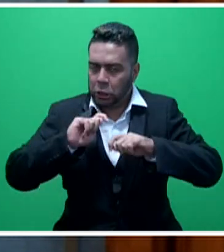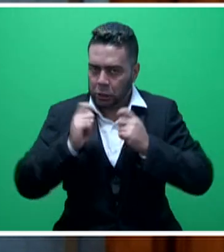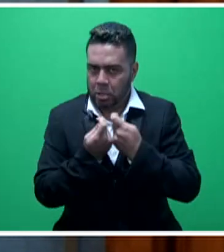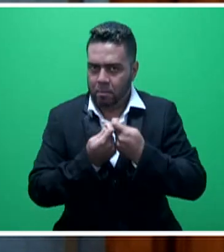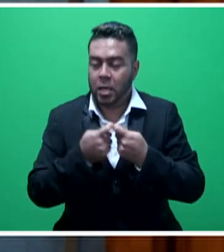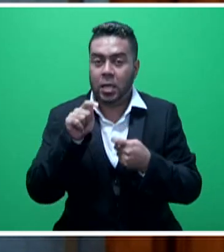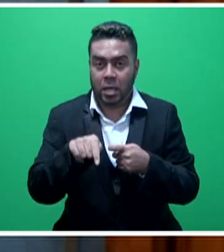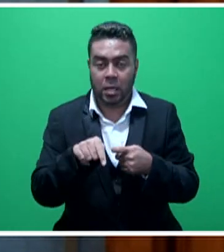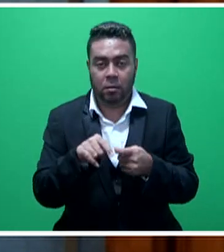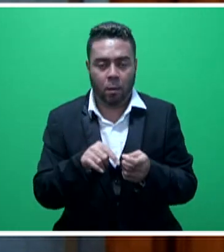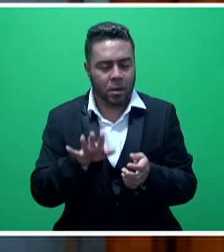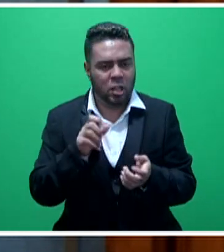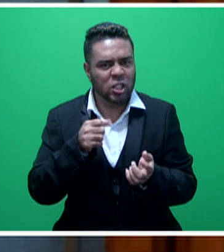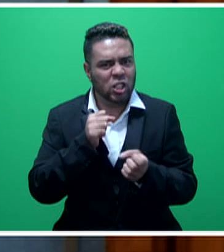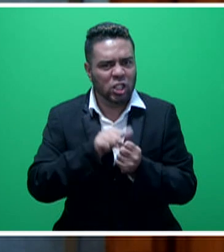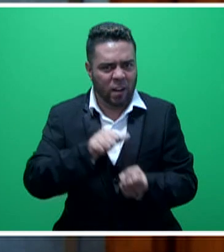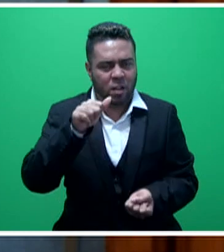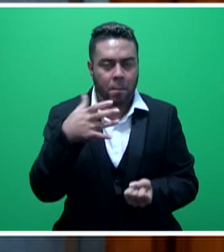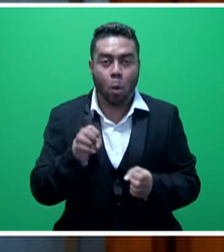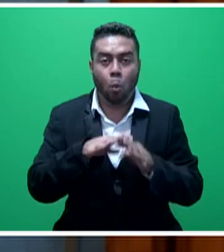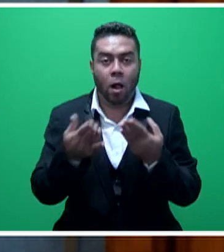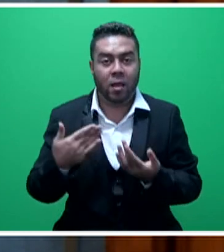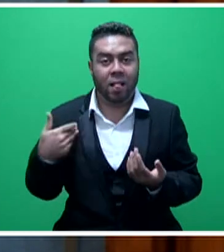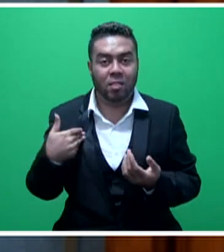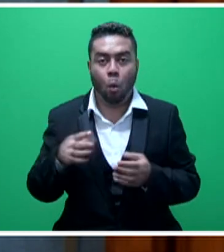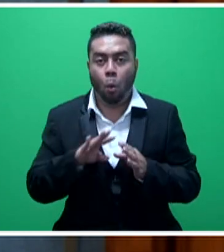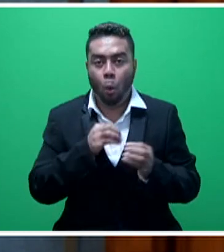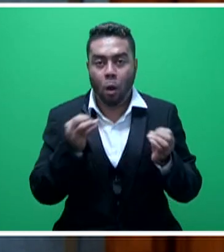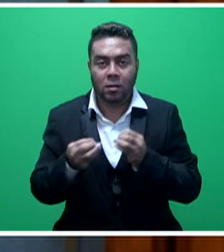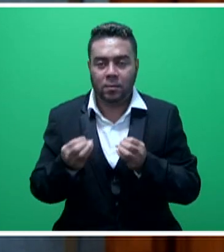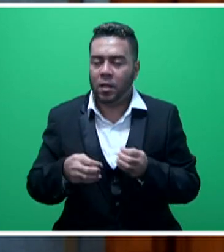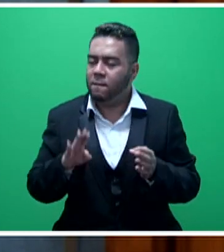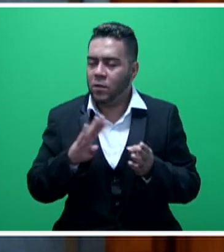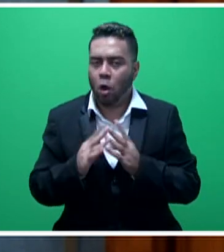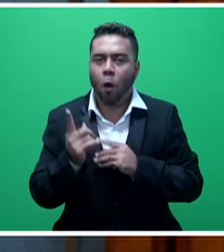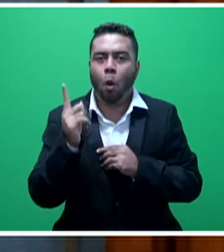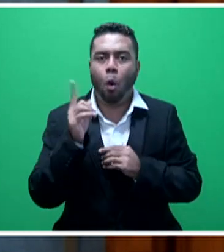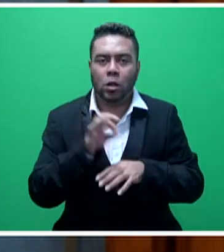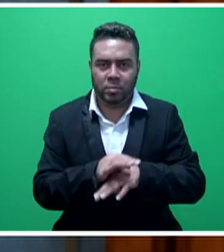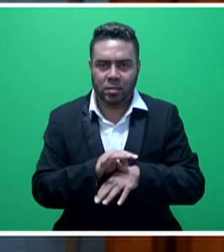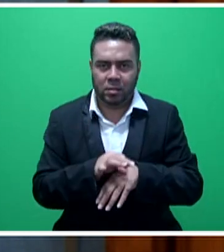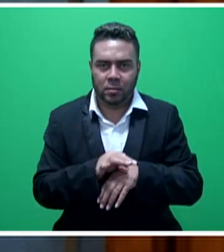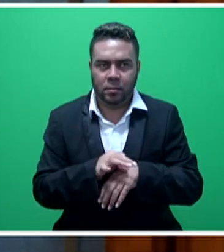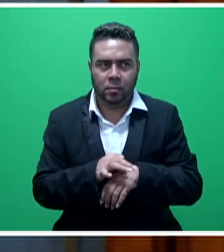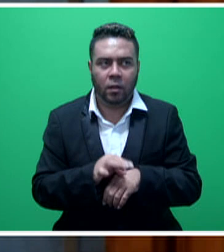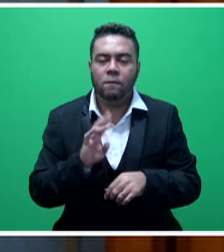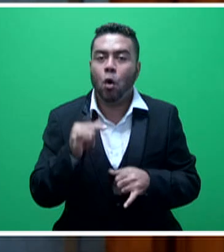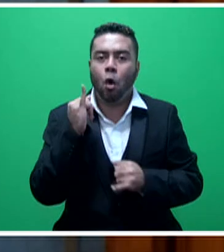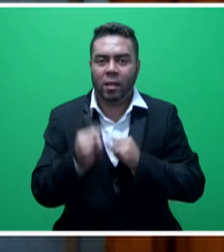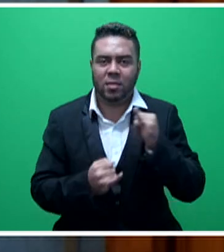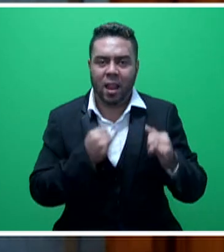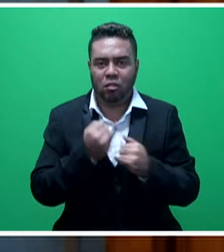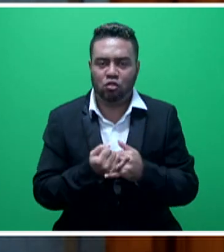to be certified by World Health Organization as a Level 1 field hospital capacity for